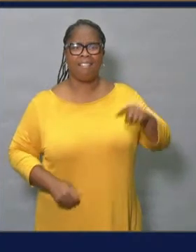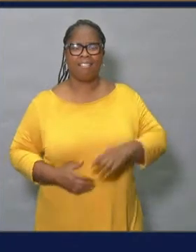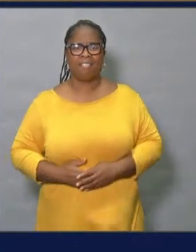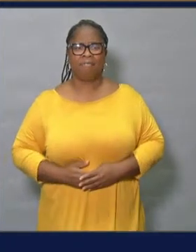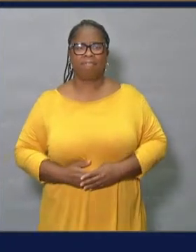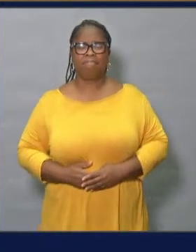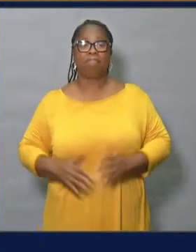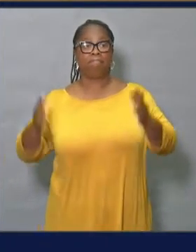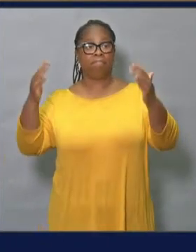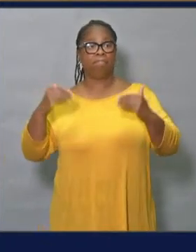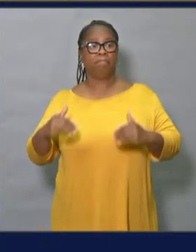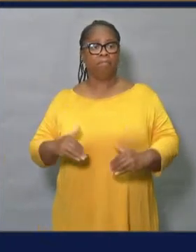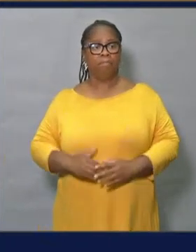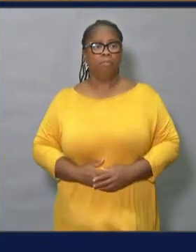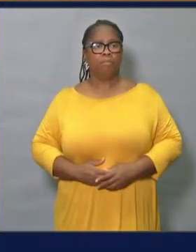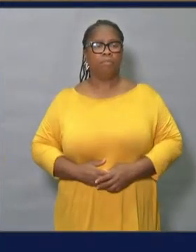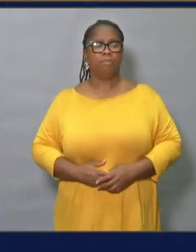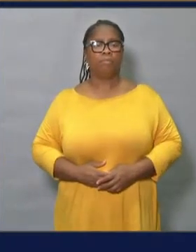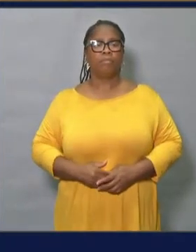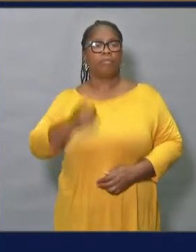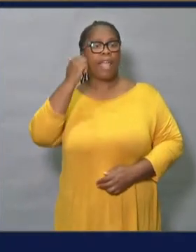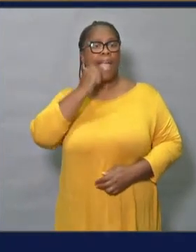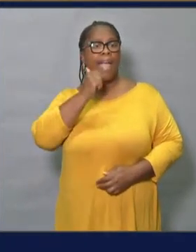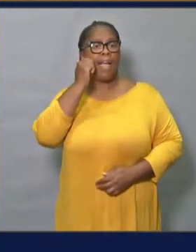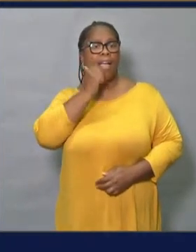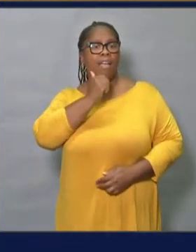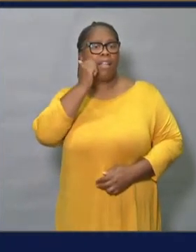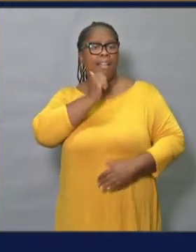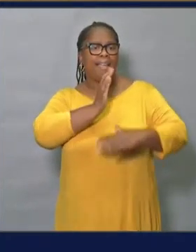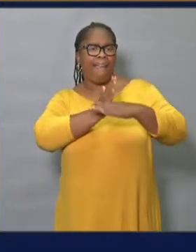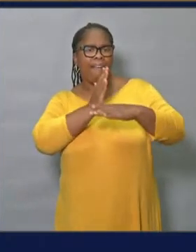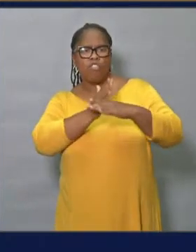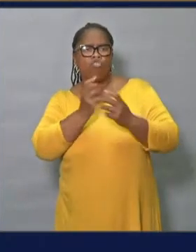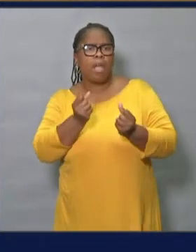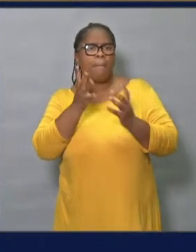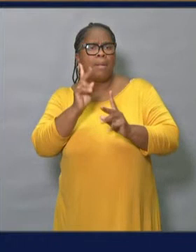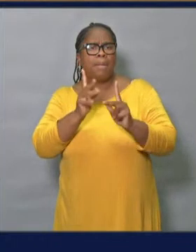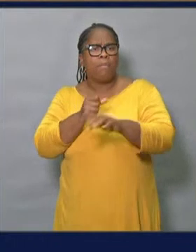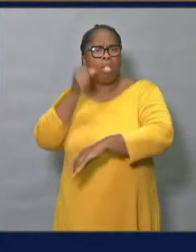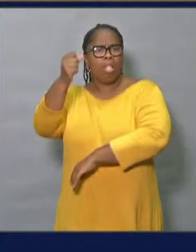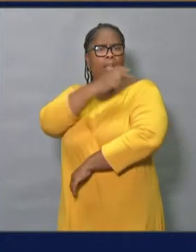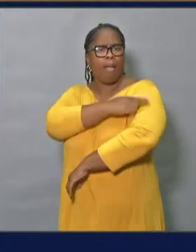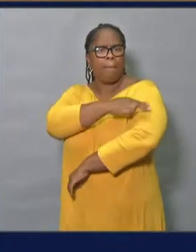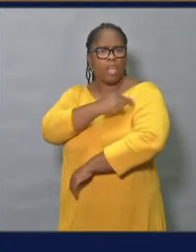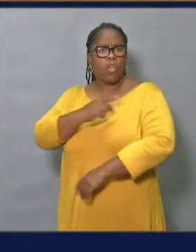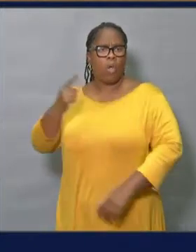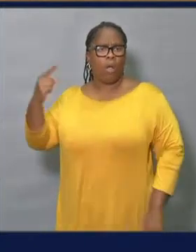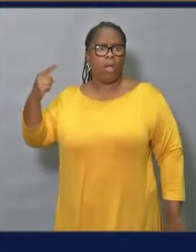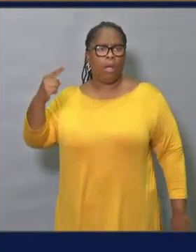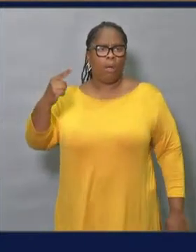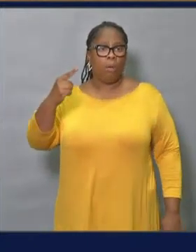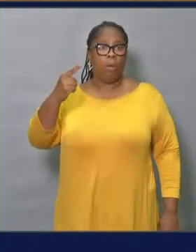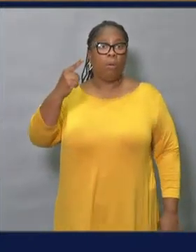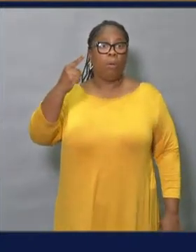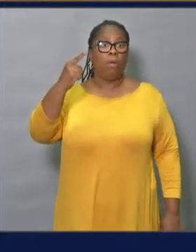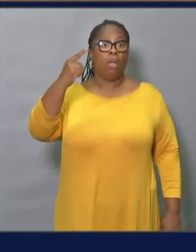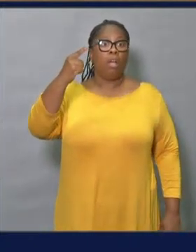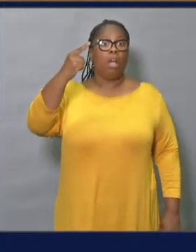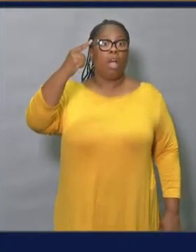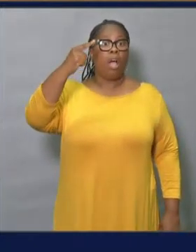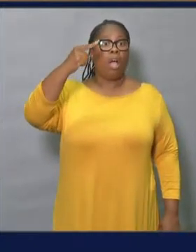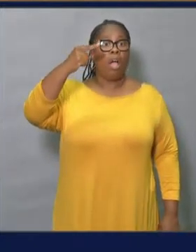Like deaths, the average daily number of hospitalizations has also decreased, and it's now somewhat